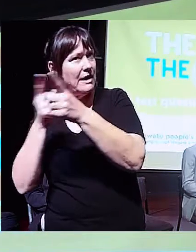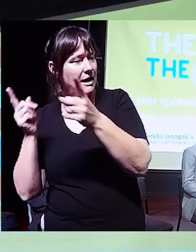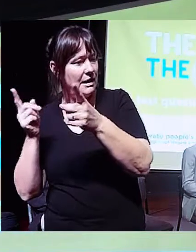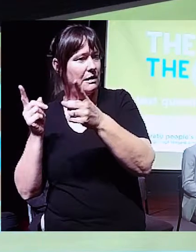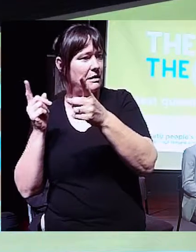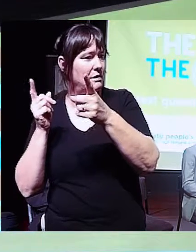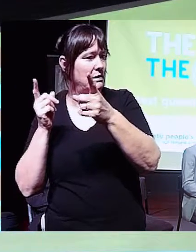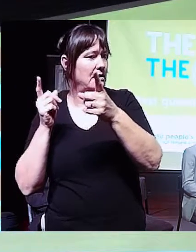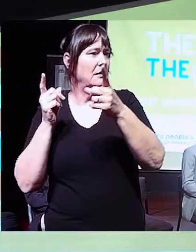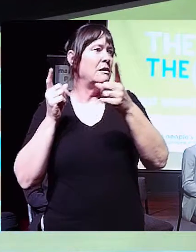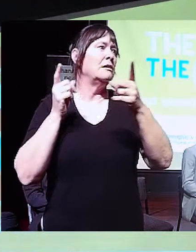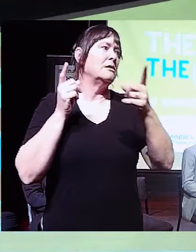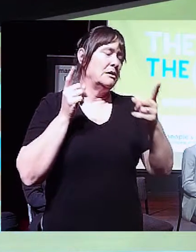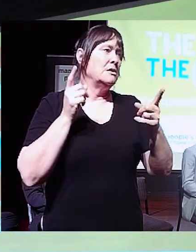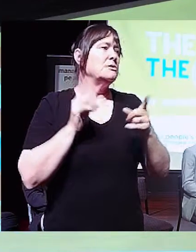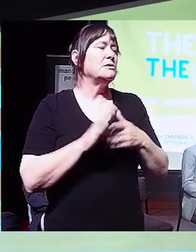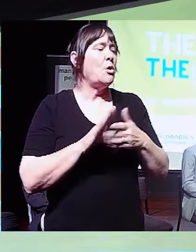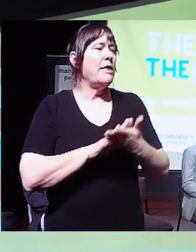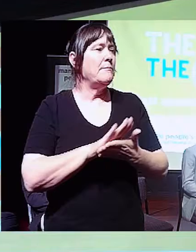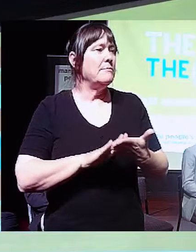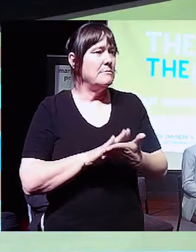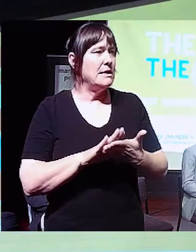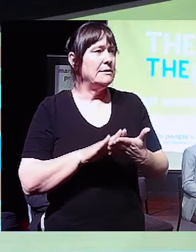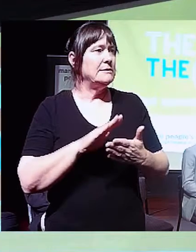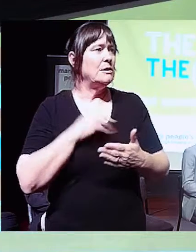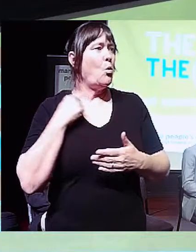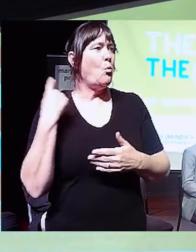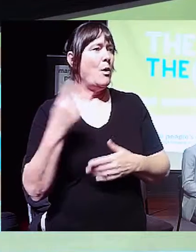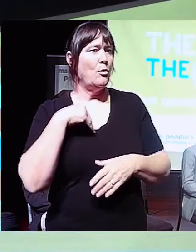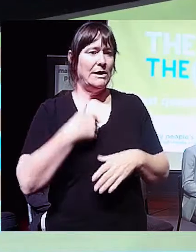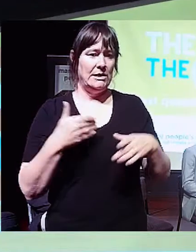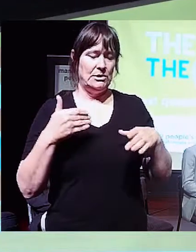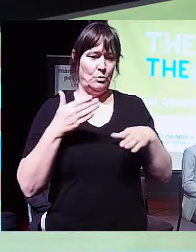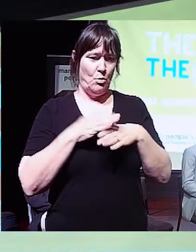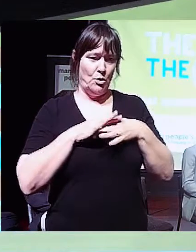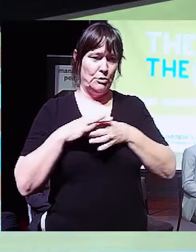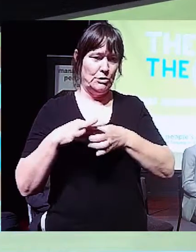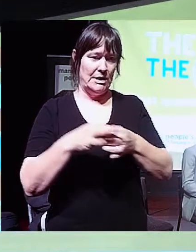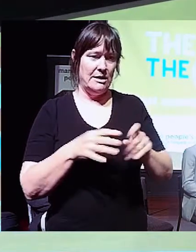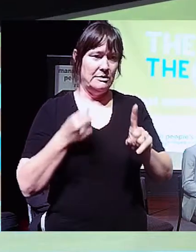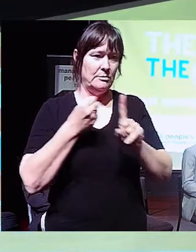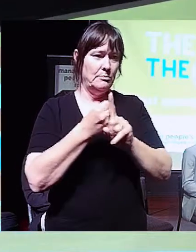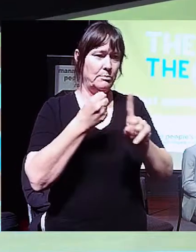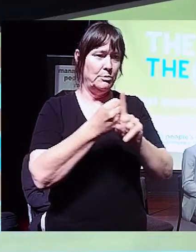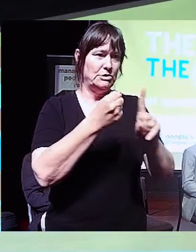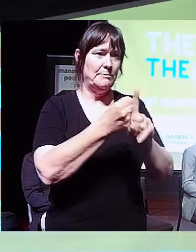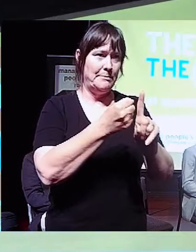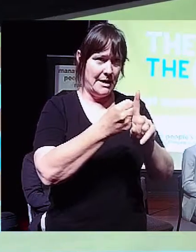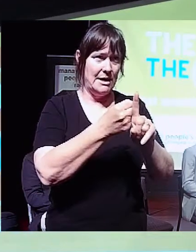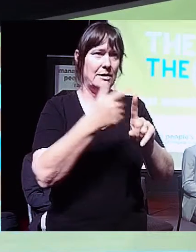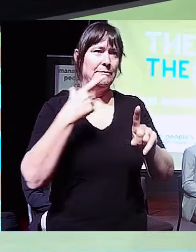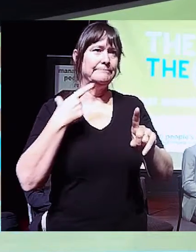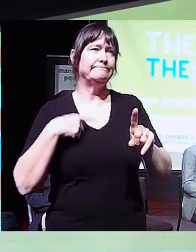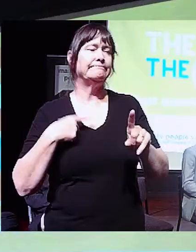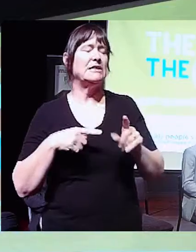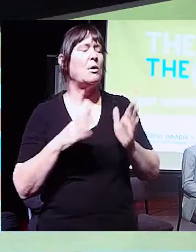needs, requirements are something that we need to be all pushing together, and that's why you need us back in the engine room. Party Vote New Zealand First.